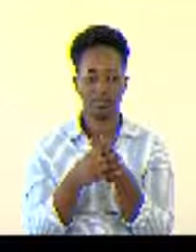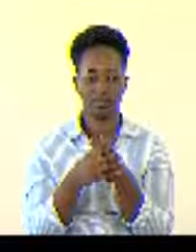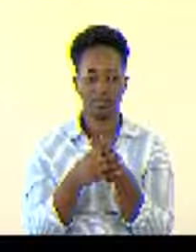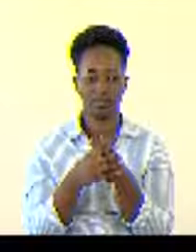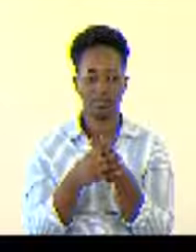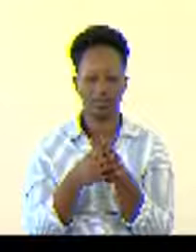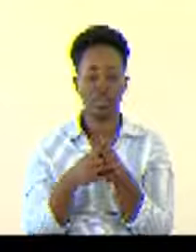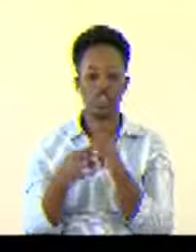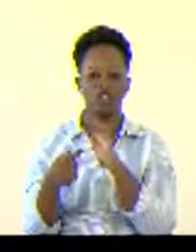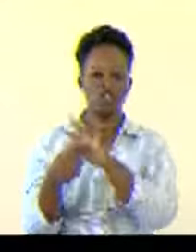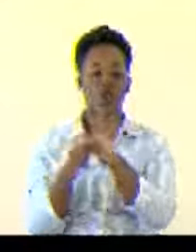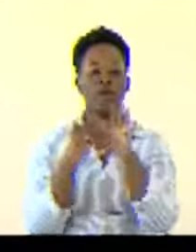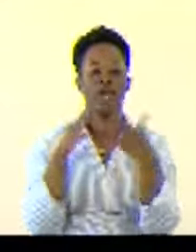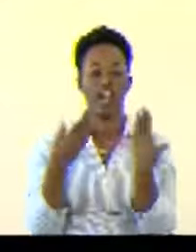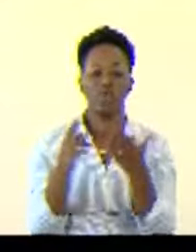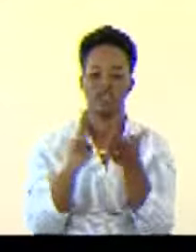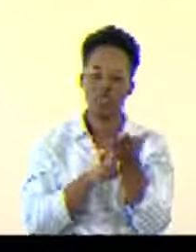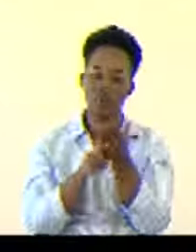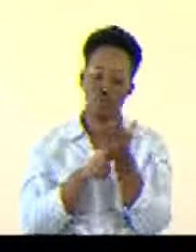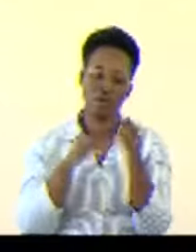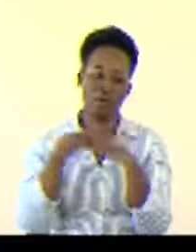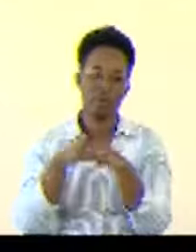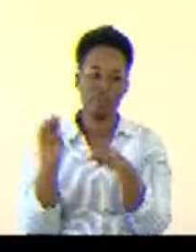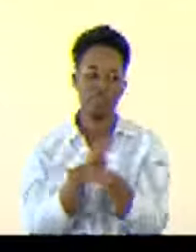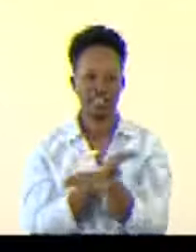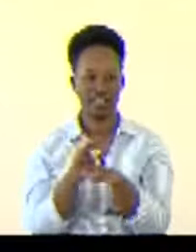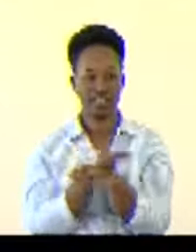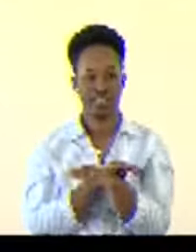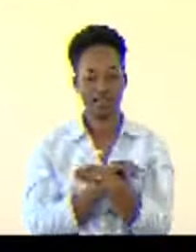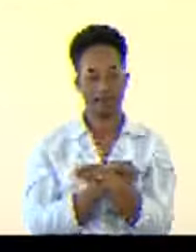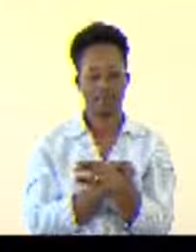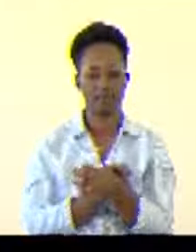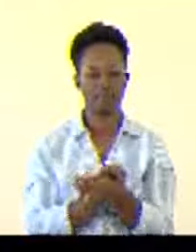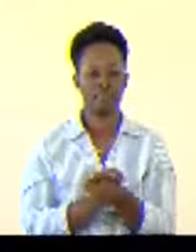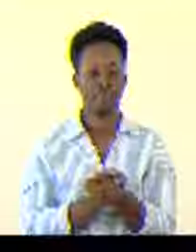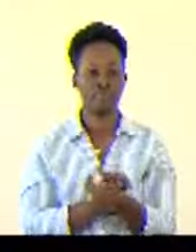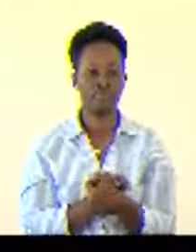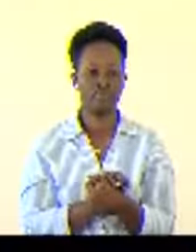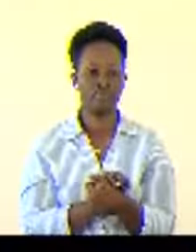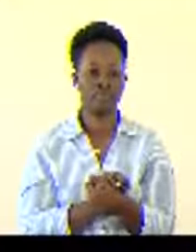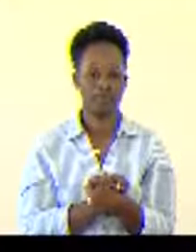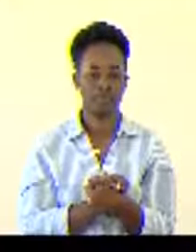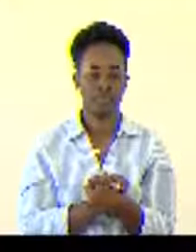they are used in the business, how they are used